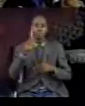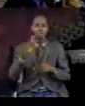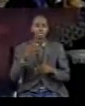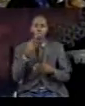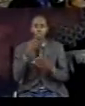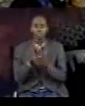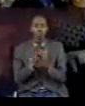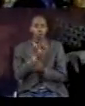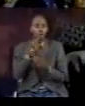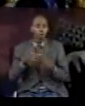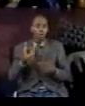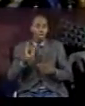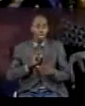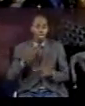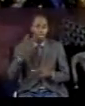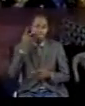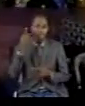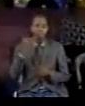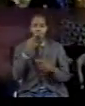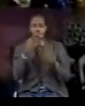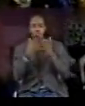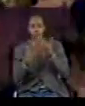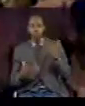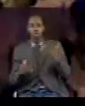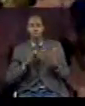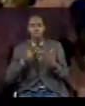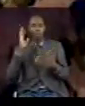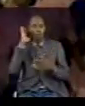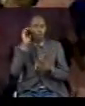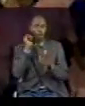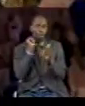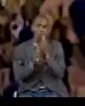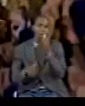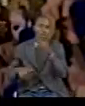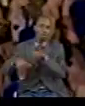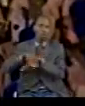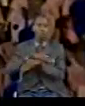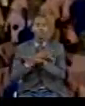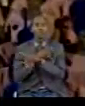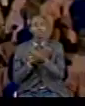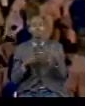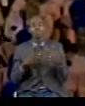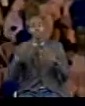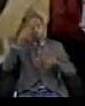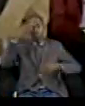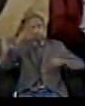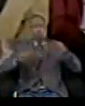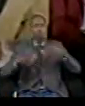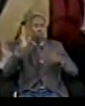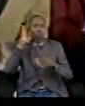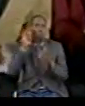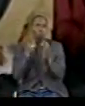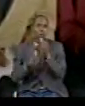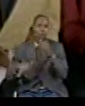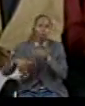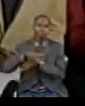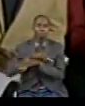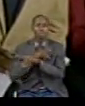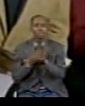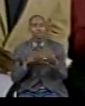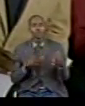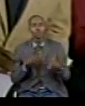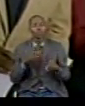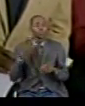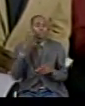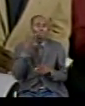you. Calamity will pass over you. Judgment will pass over you. You apply the blood of